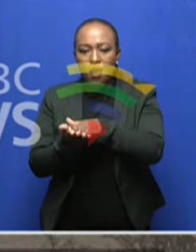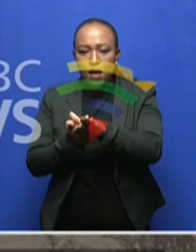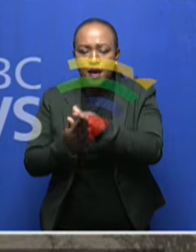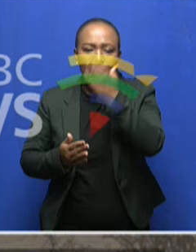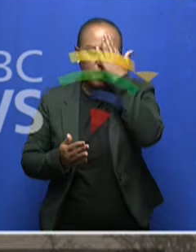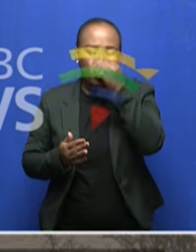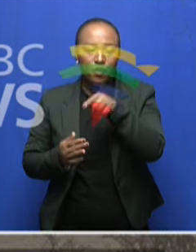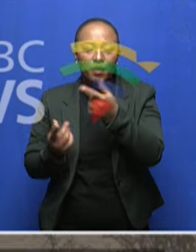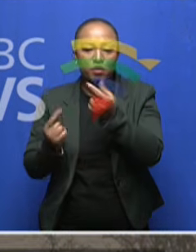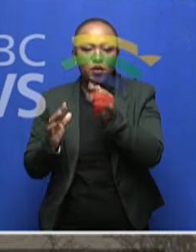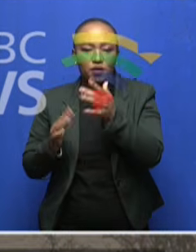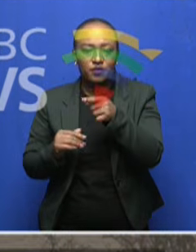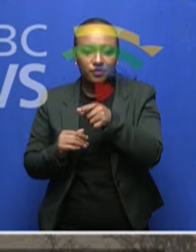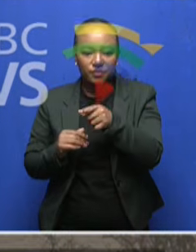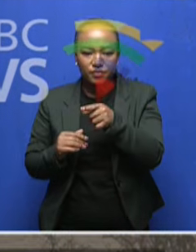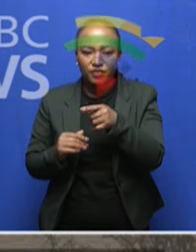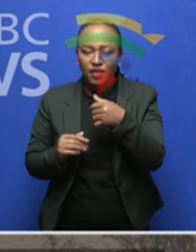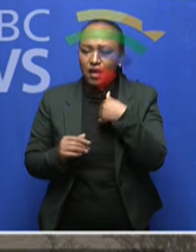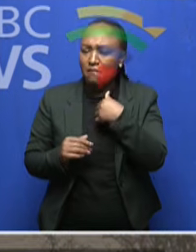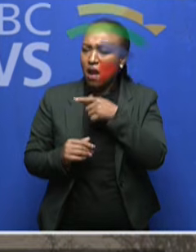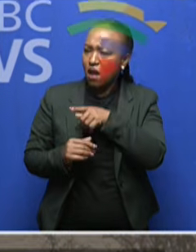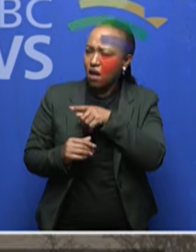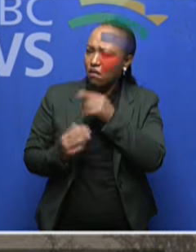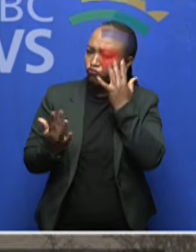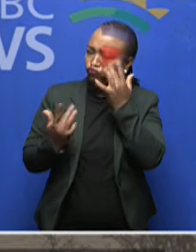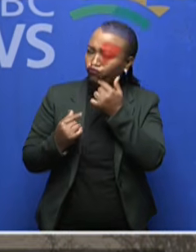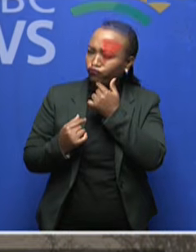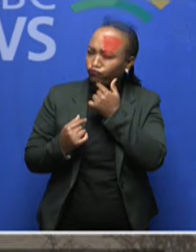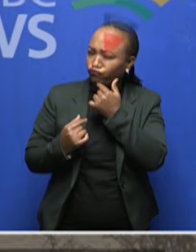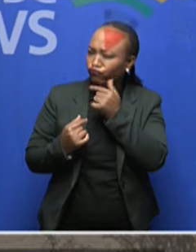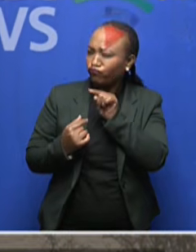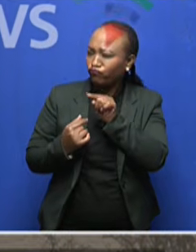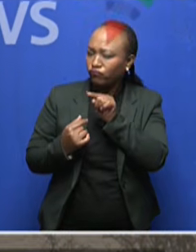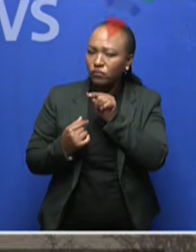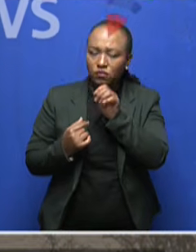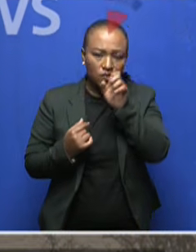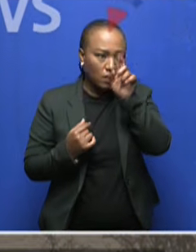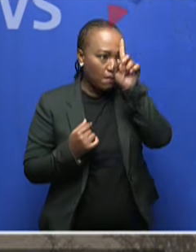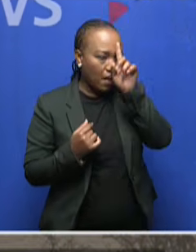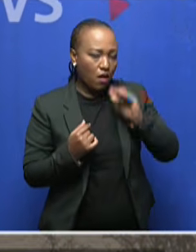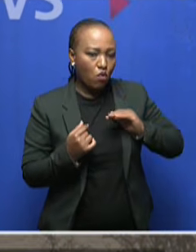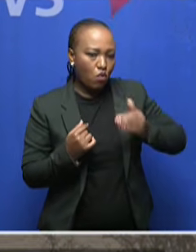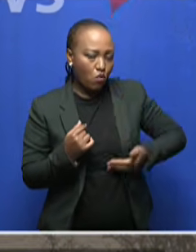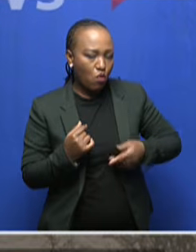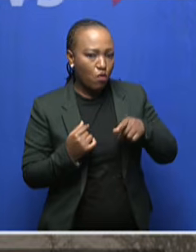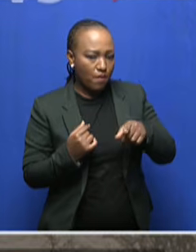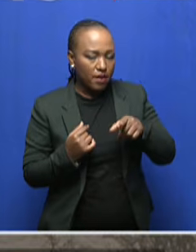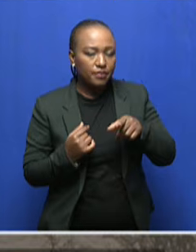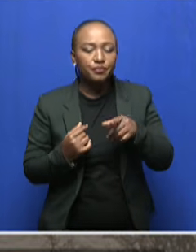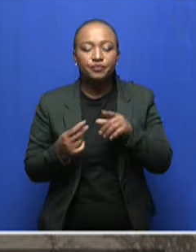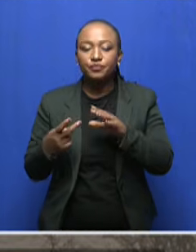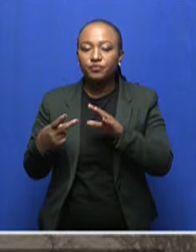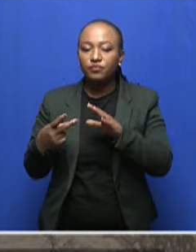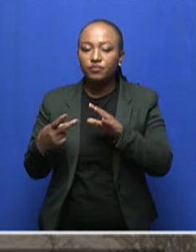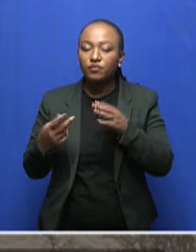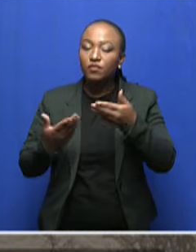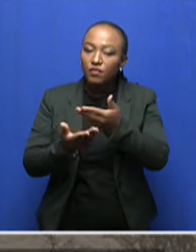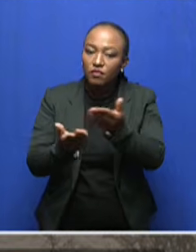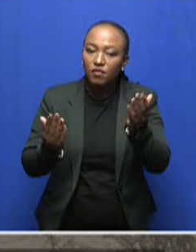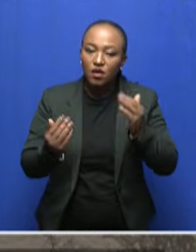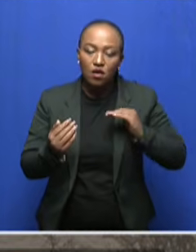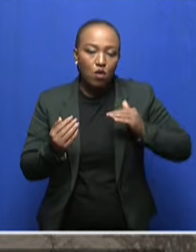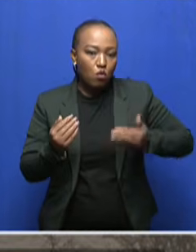with this. And I thought to myself, what is one thing that Black women in particular, and now transit to every